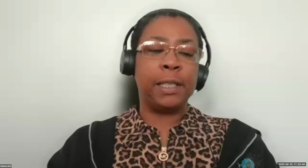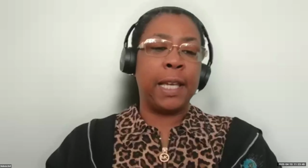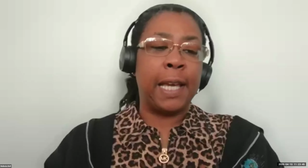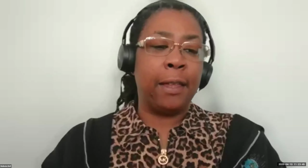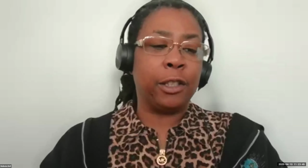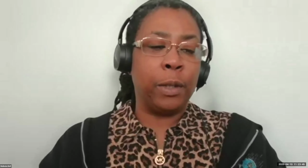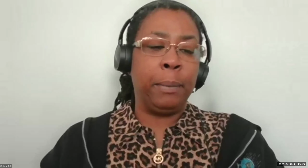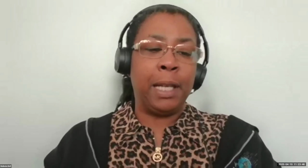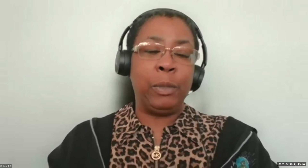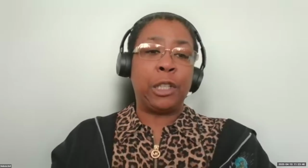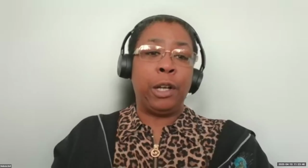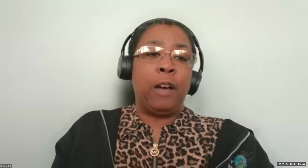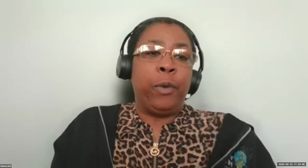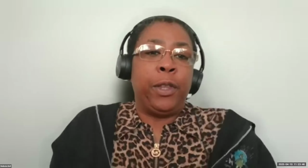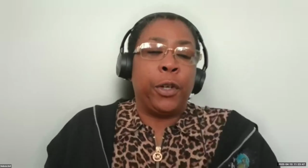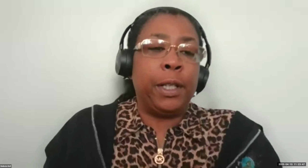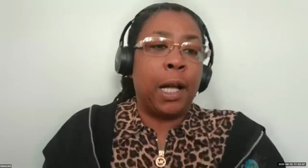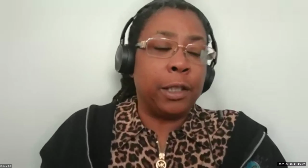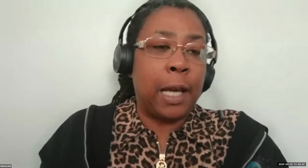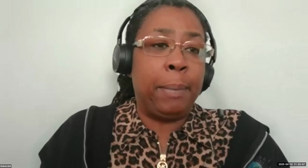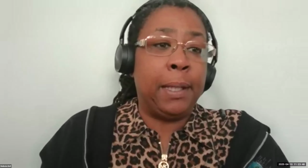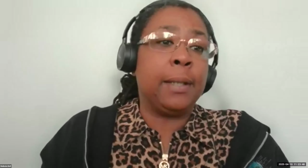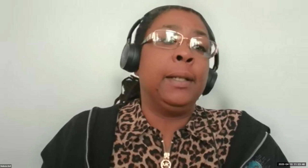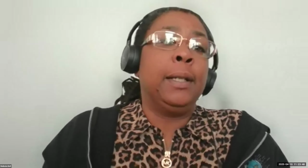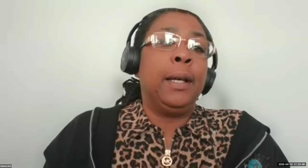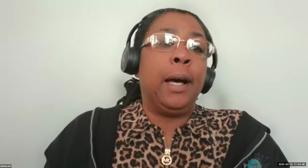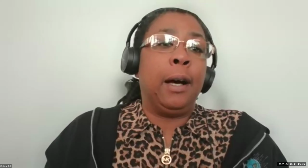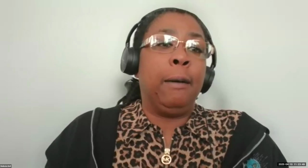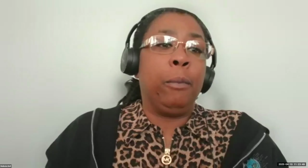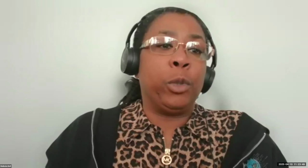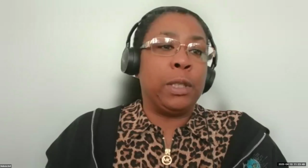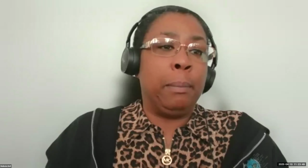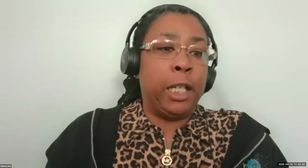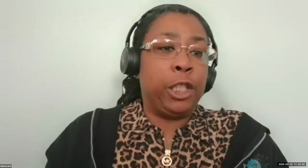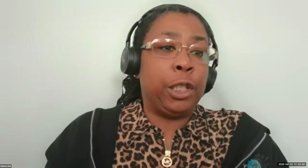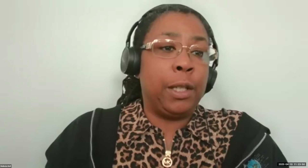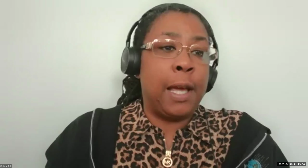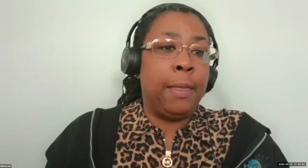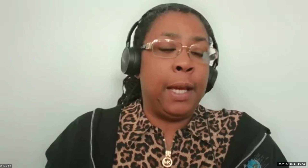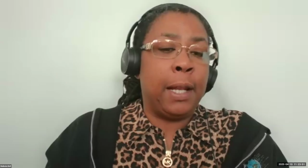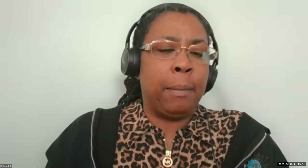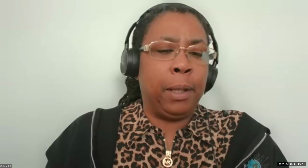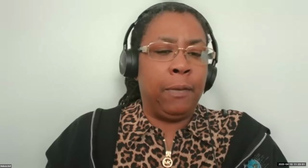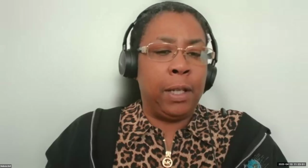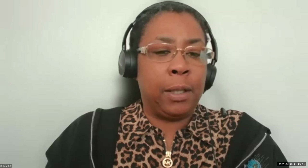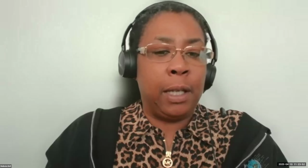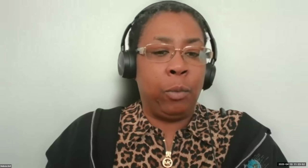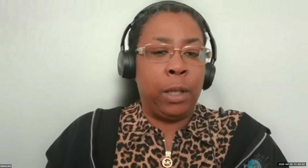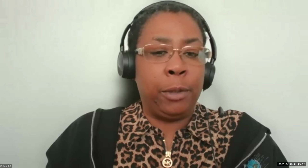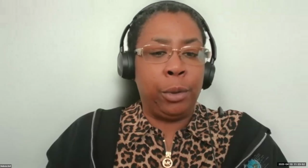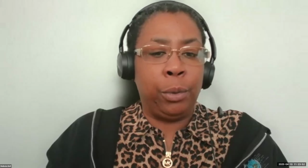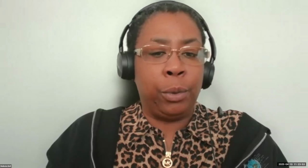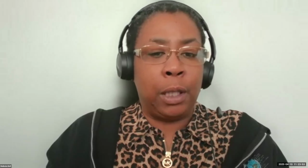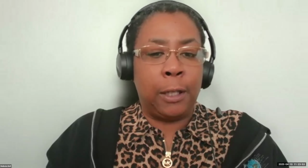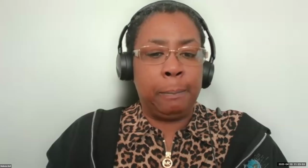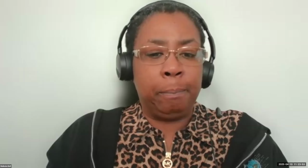I was just gonna say, yeah, that so in the beginning we started off with the $30 stipend, which wasn't much, and then I believe it